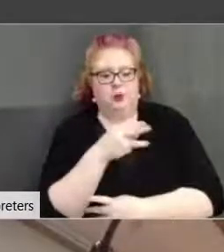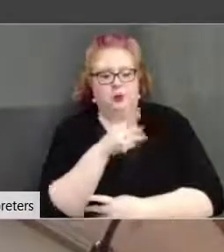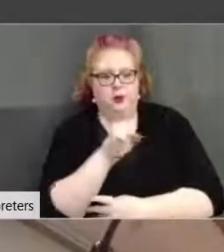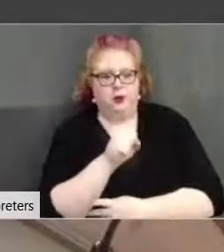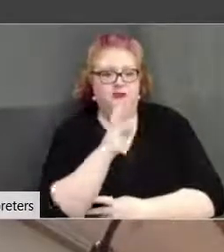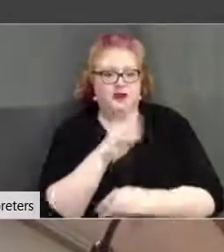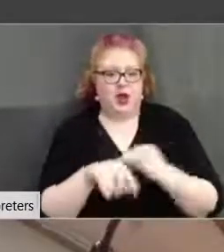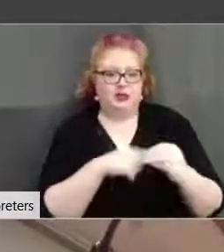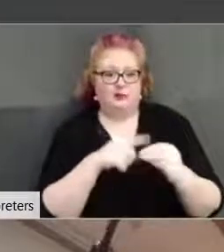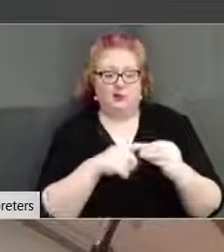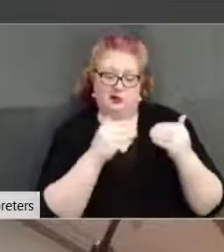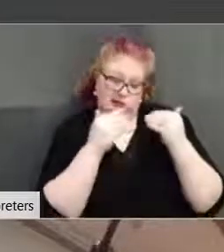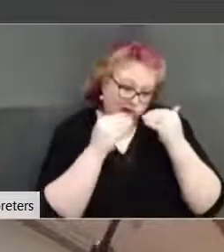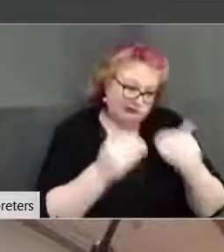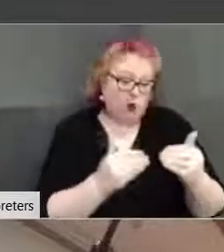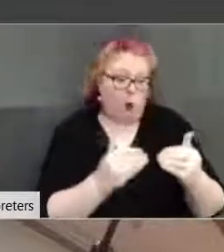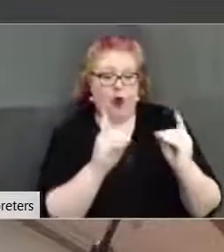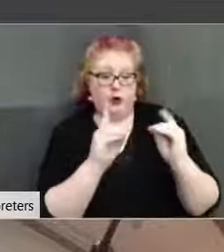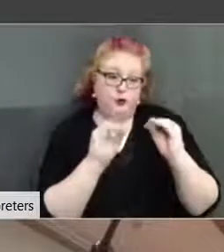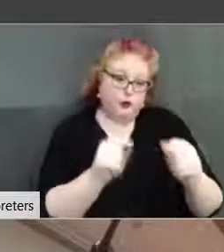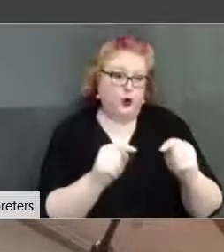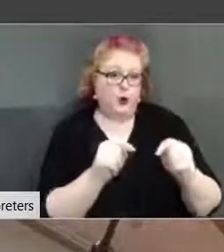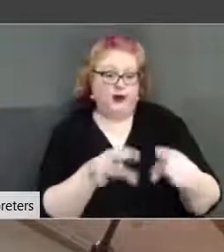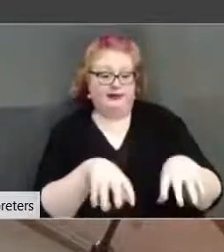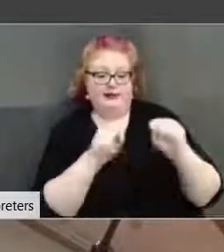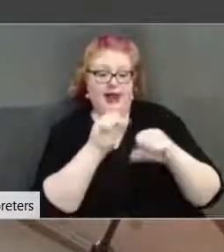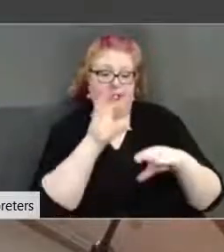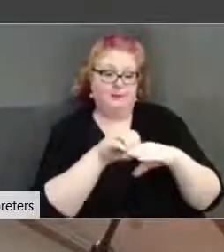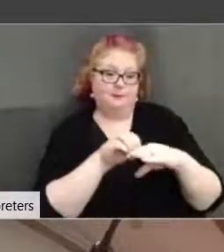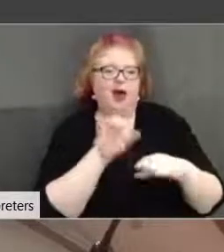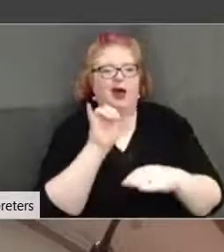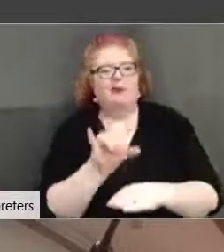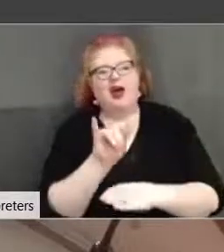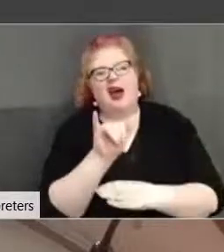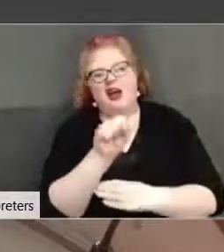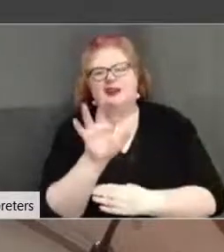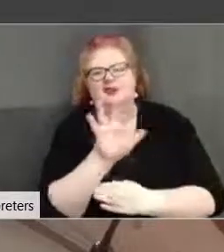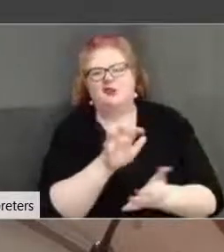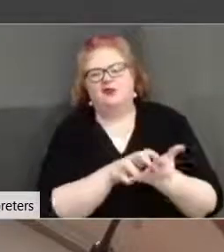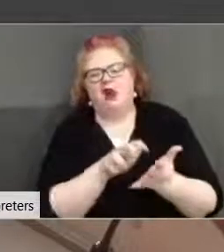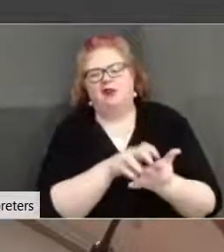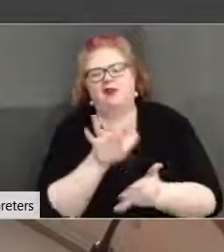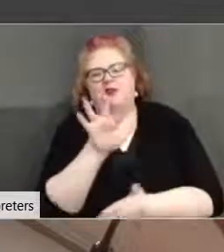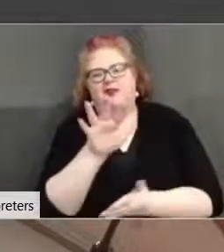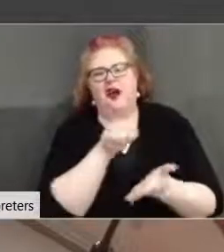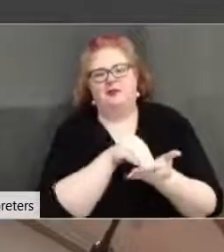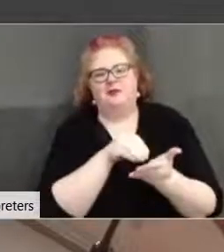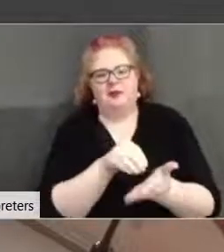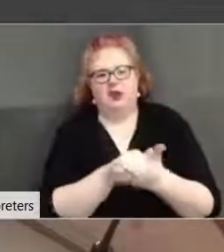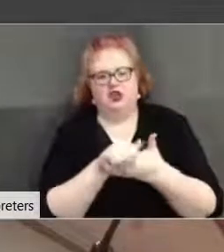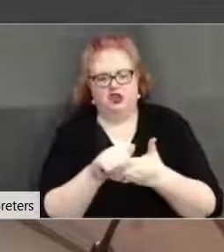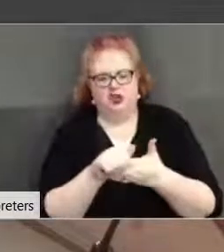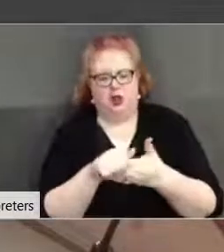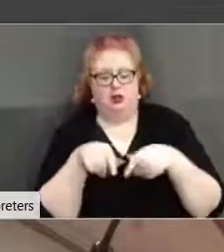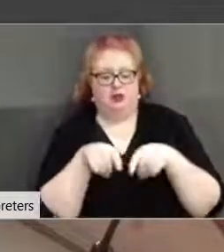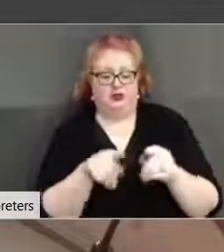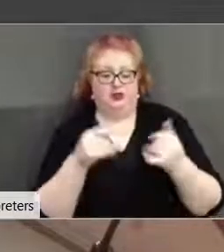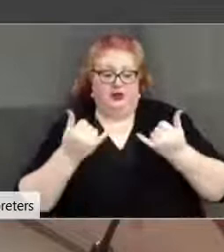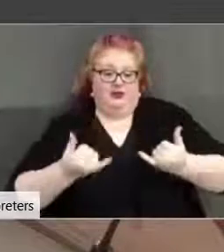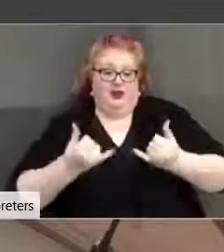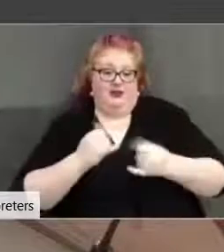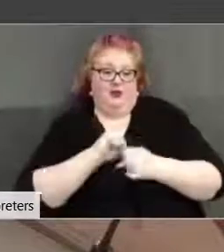million. And in this COVID-19 era, when we do have built-in reserves and not knowing